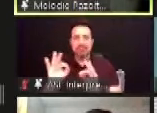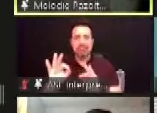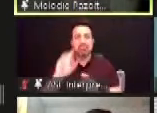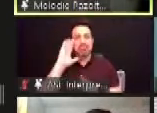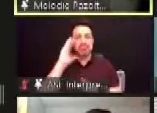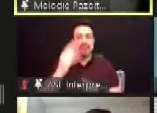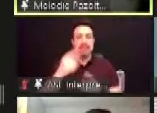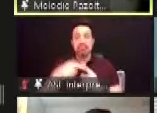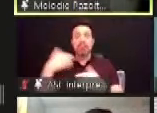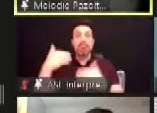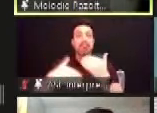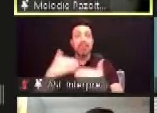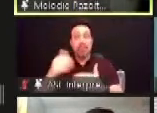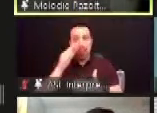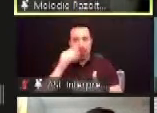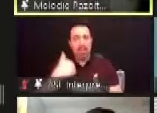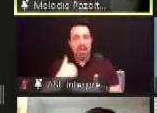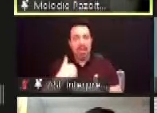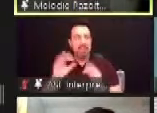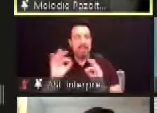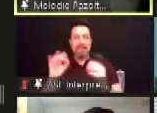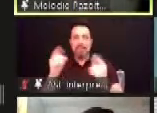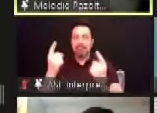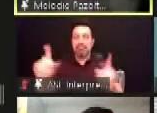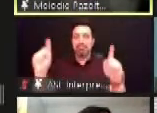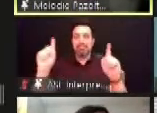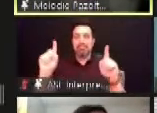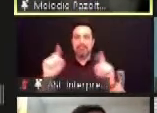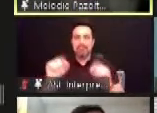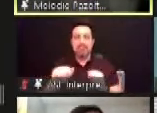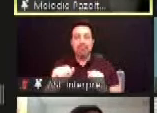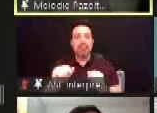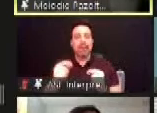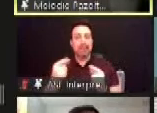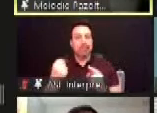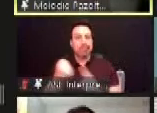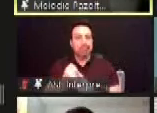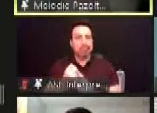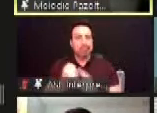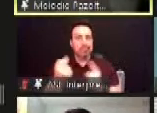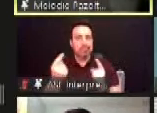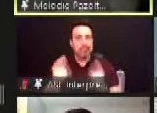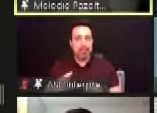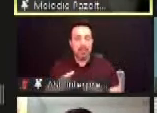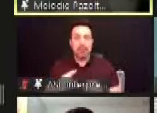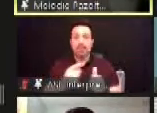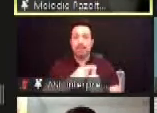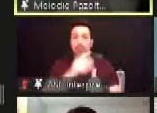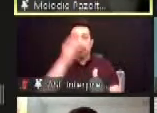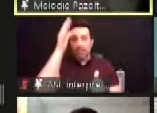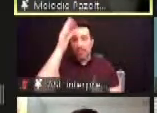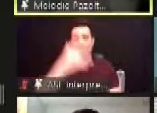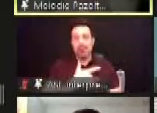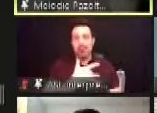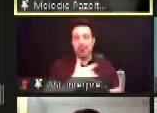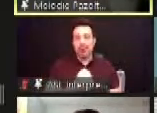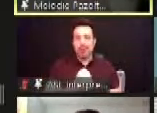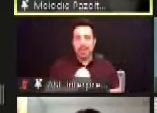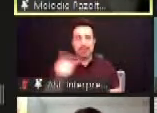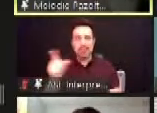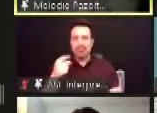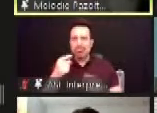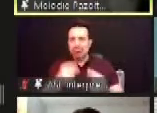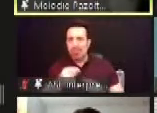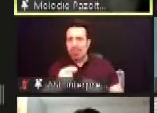would eventually have the means to bring it to fruition. Then something happened. First, her father had a heart attack and she struggled to help him